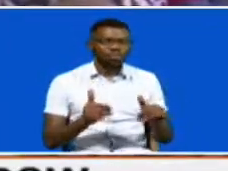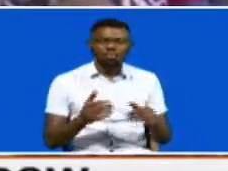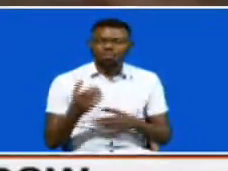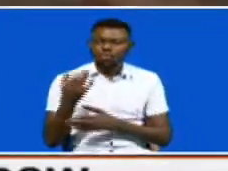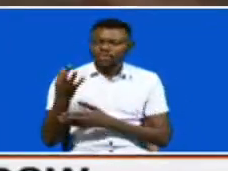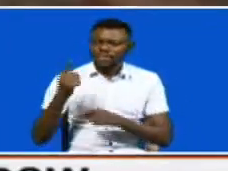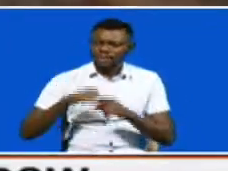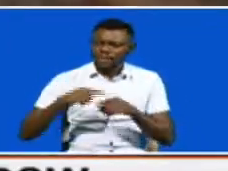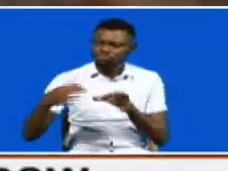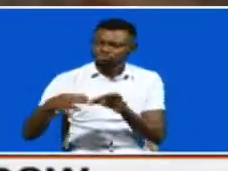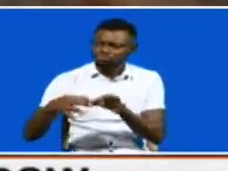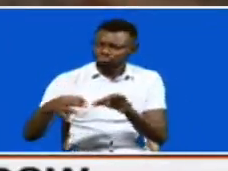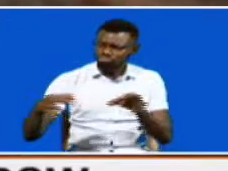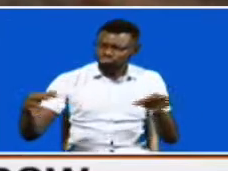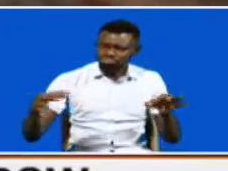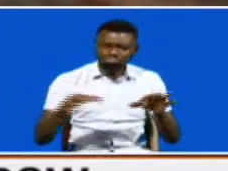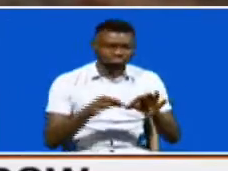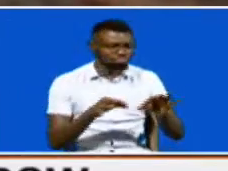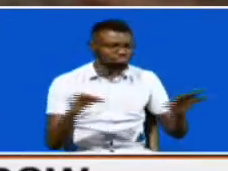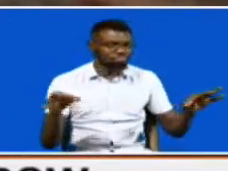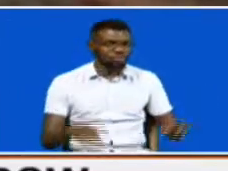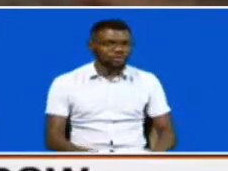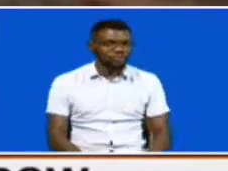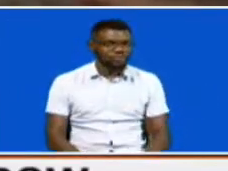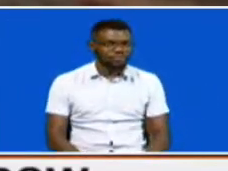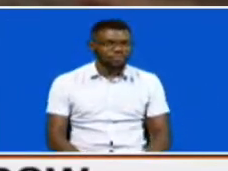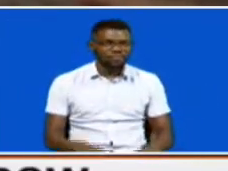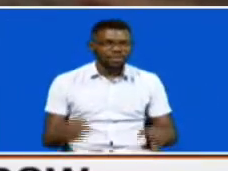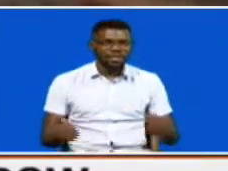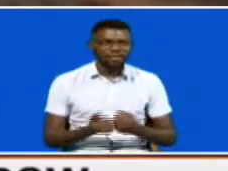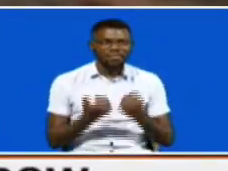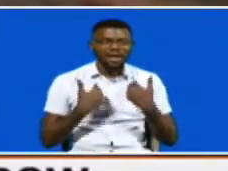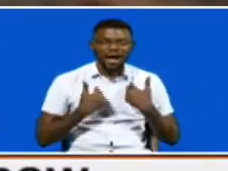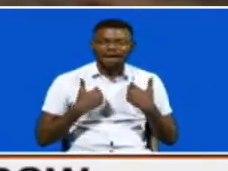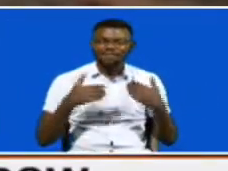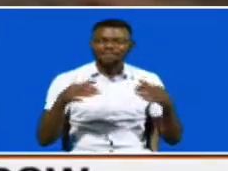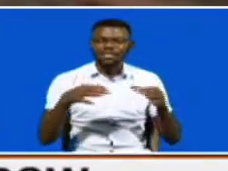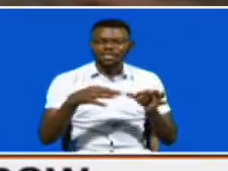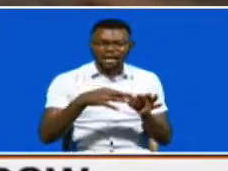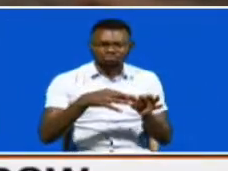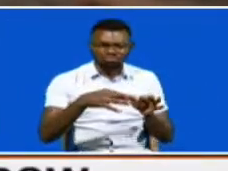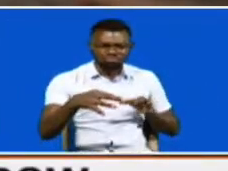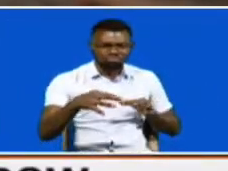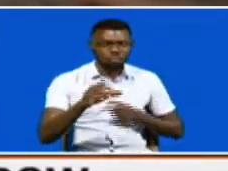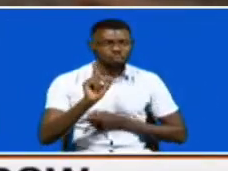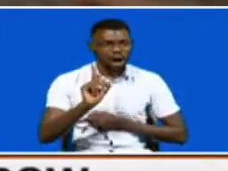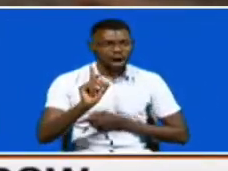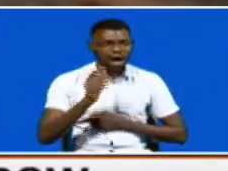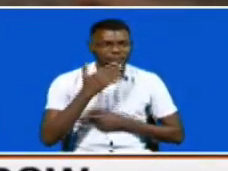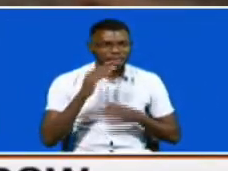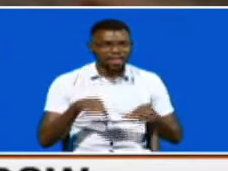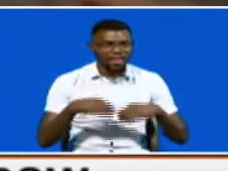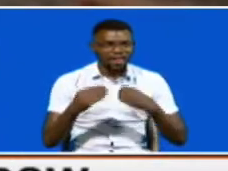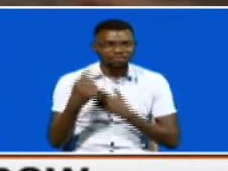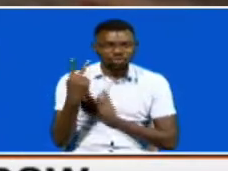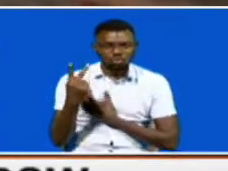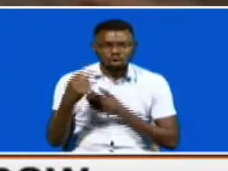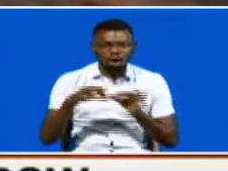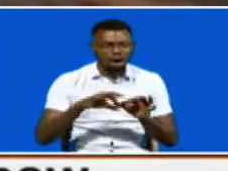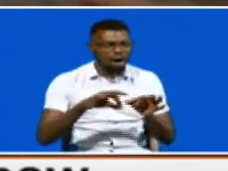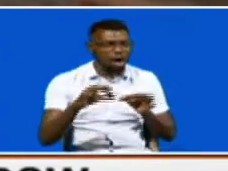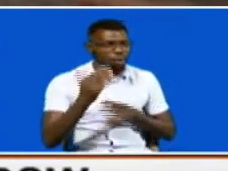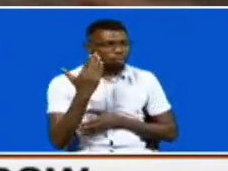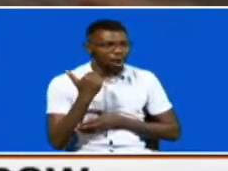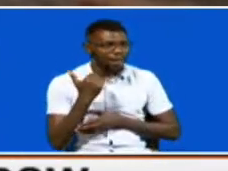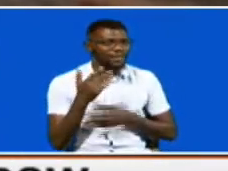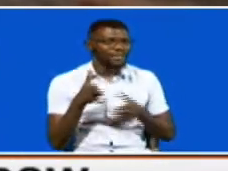1 for 3 acres. Kama mutu ako na eka moja, wampatia eka mbili. Kwa sababu hii ni